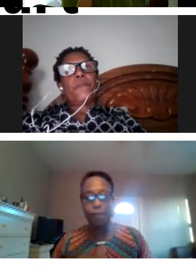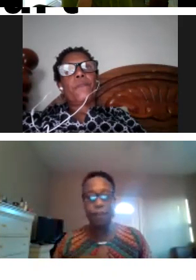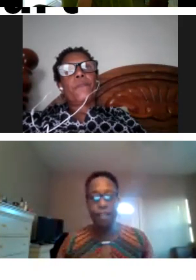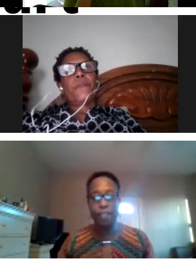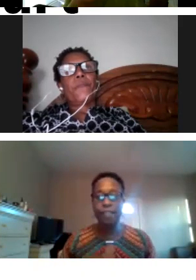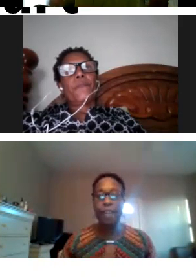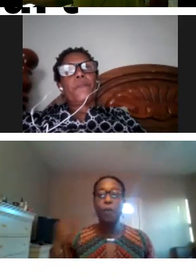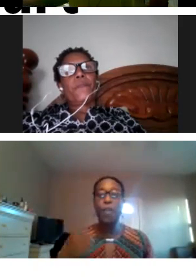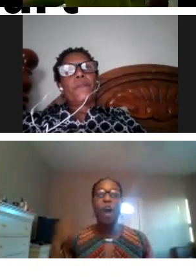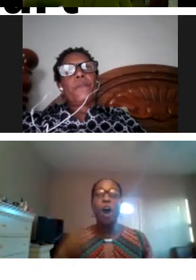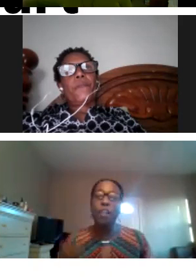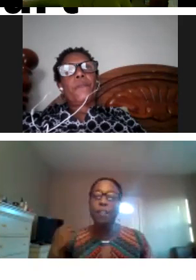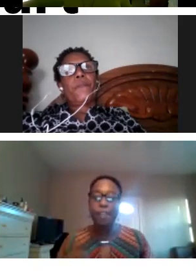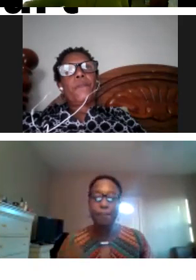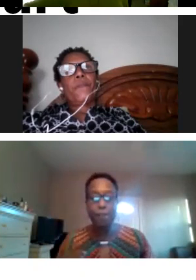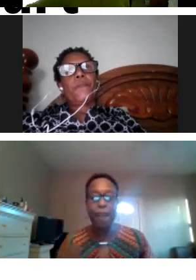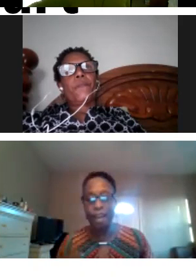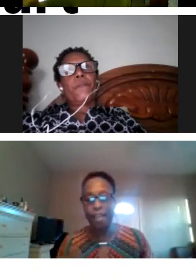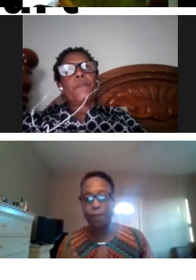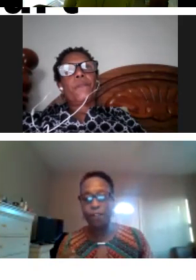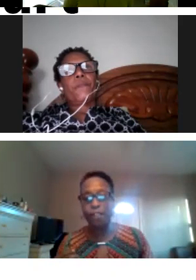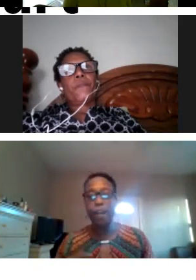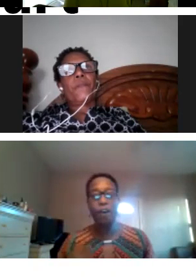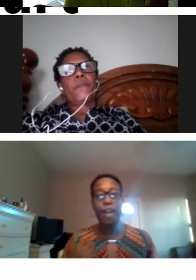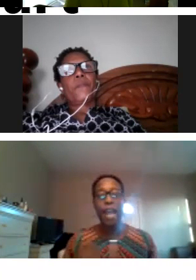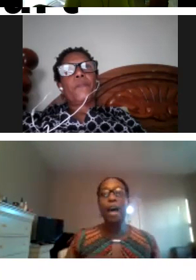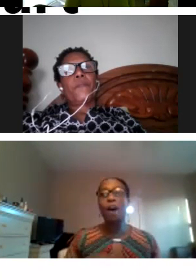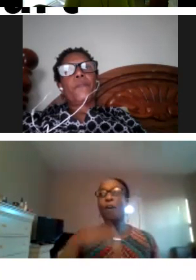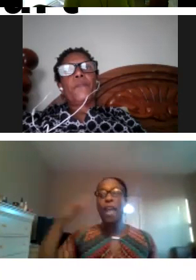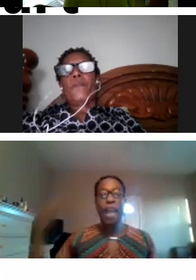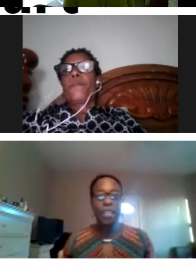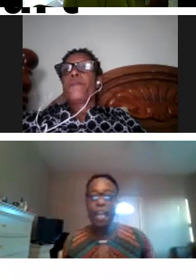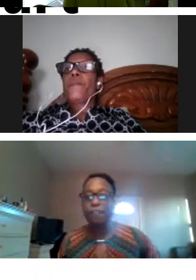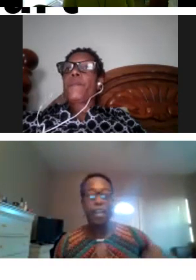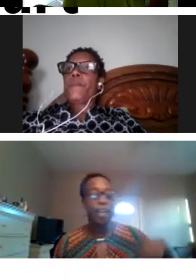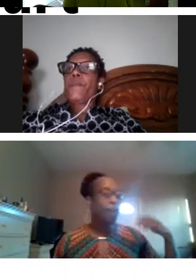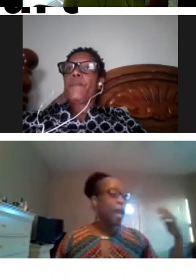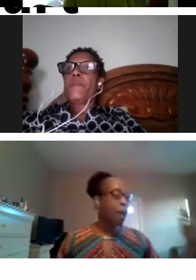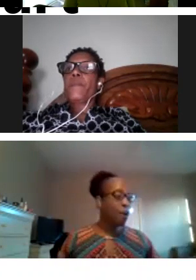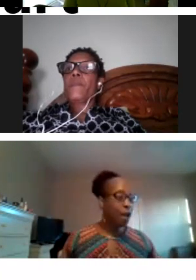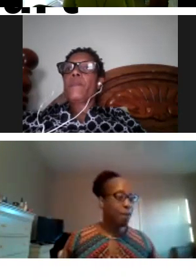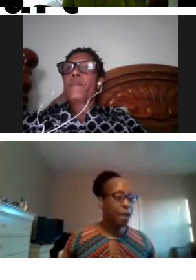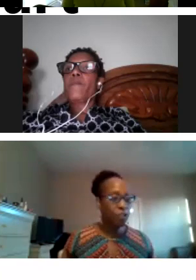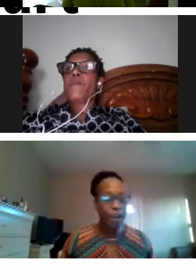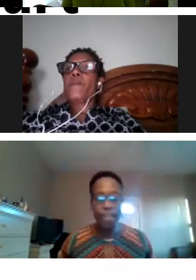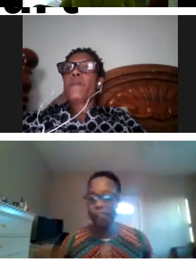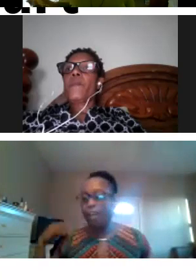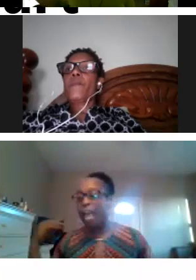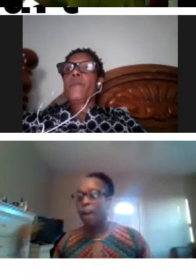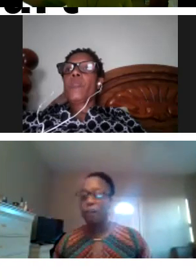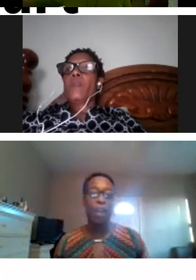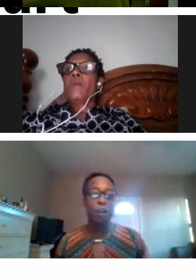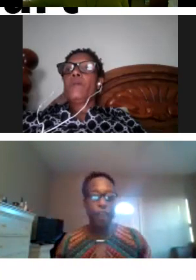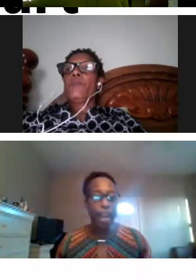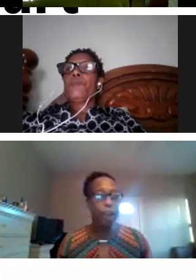personal experiences. We are the subject matter experts on how HIV, on how being trans, on